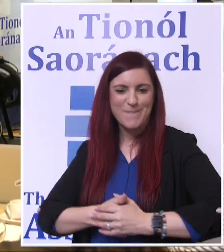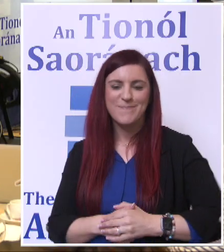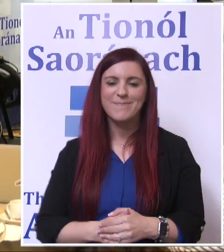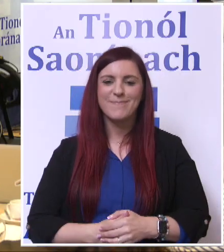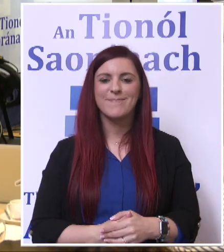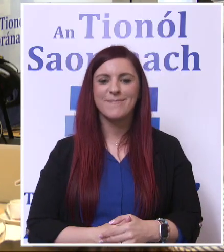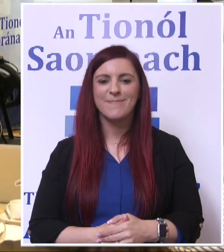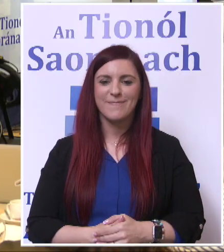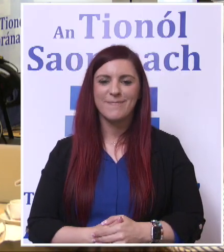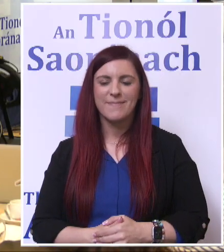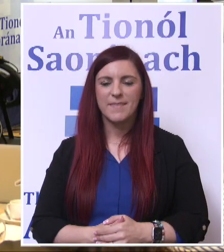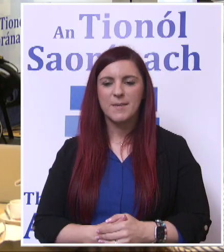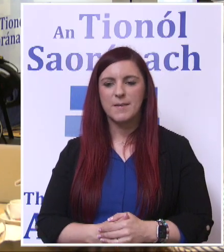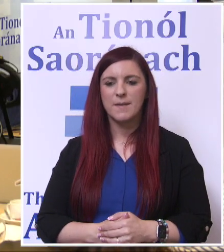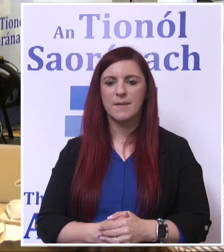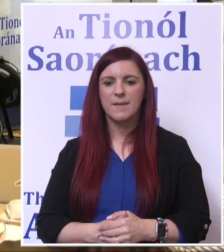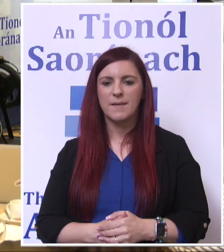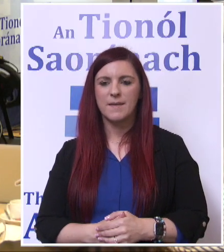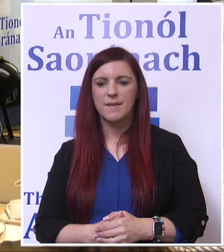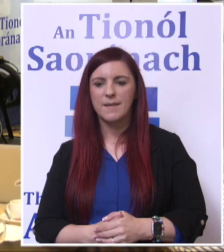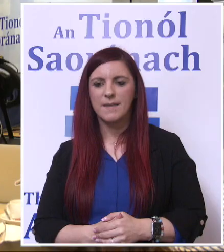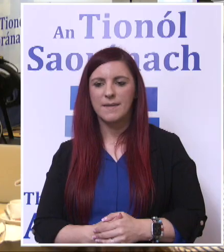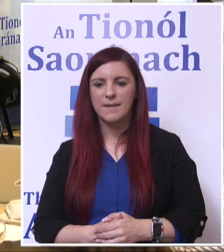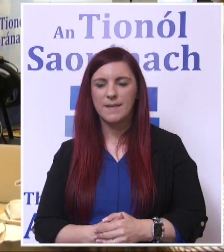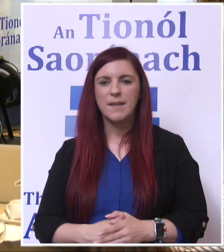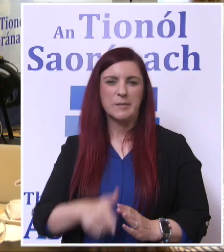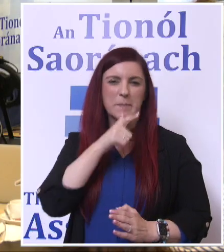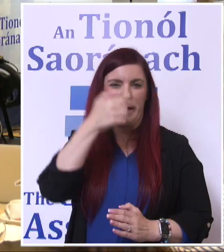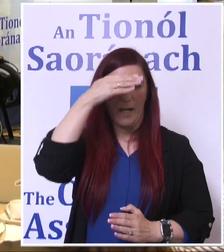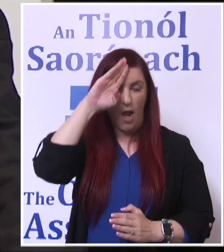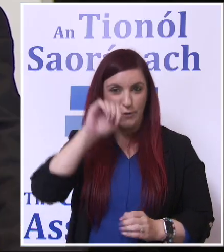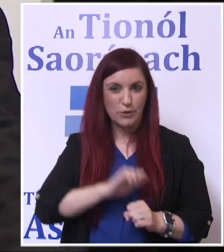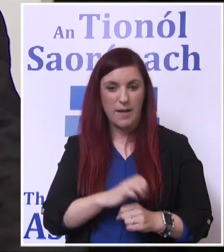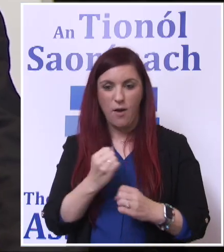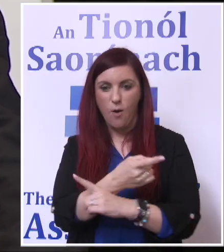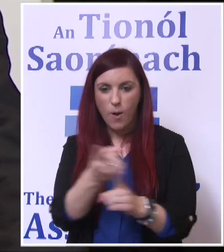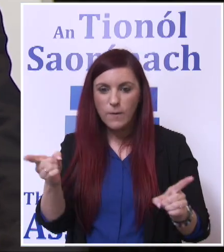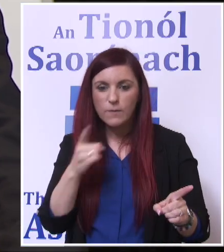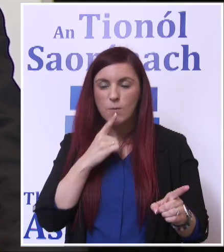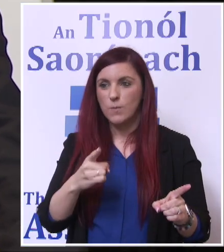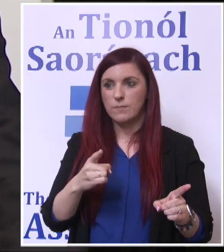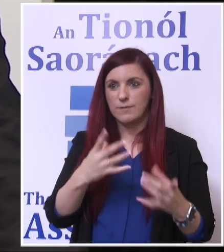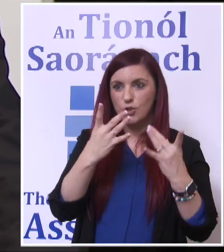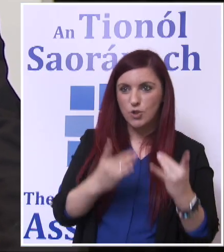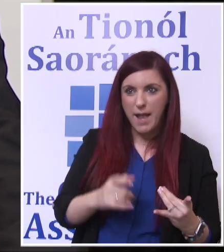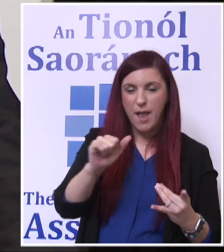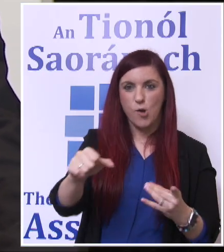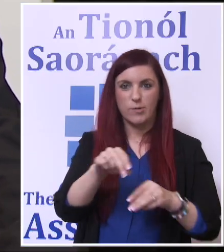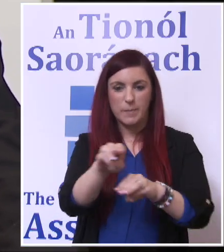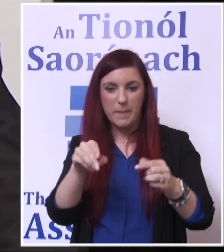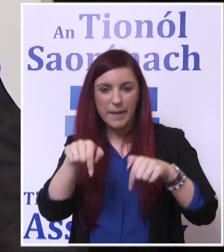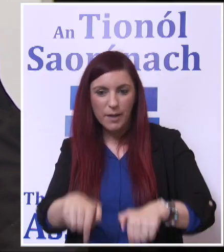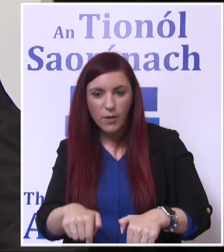A vera in gáil, a ard vera, a Cathaoirleach, a Cllr, a Cathaoirleach, a Dhaoine Uaisle,